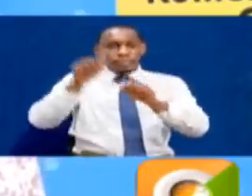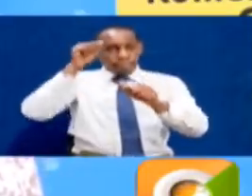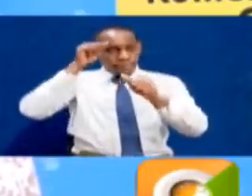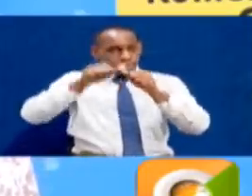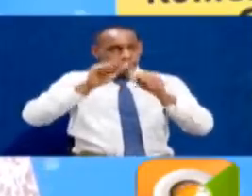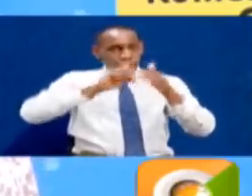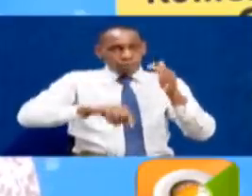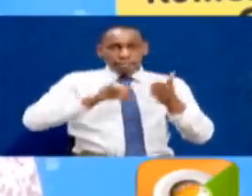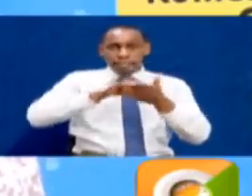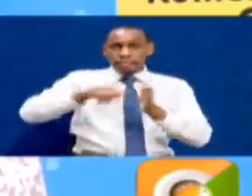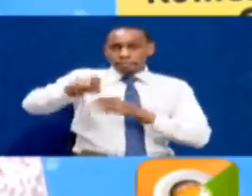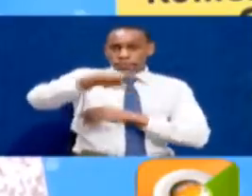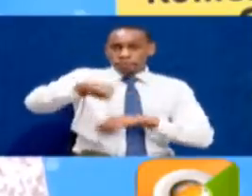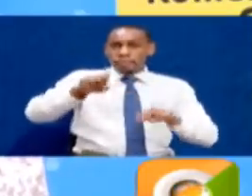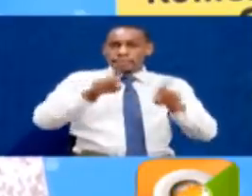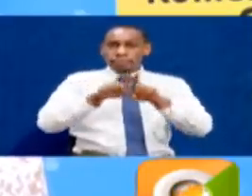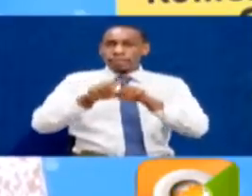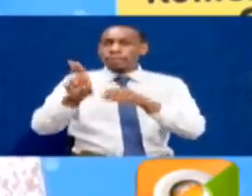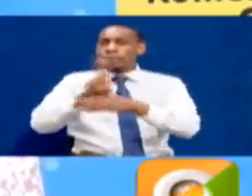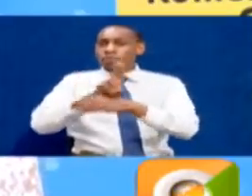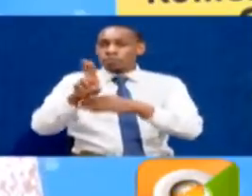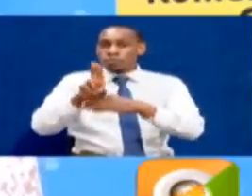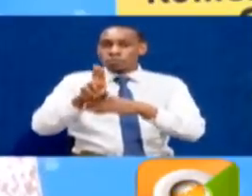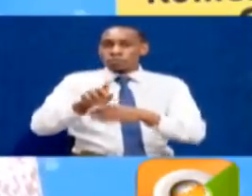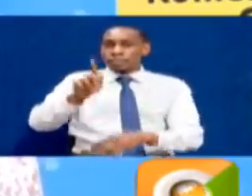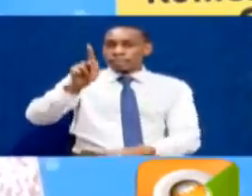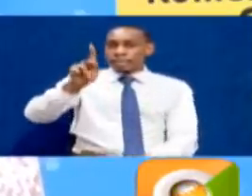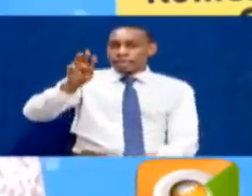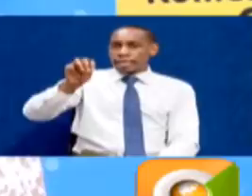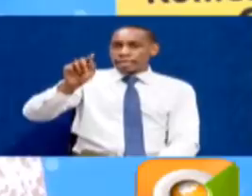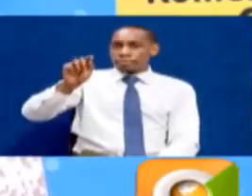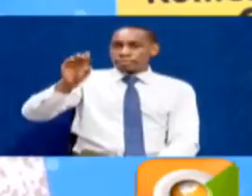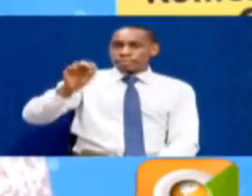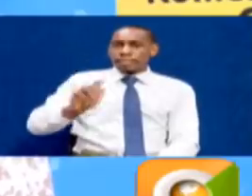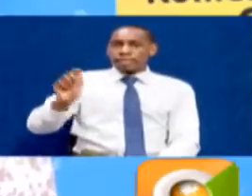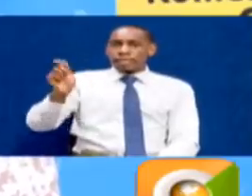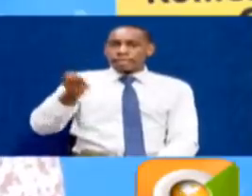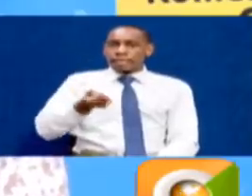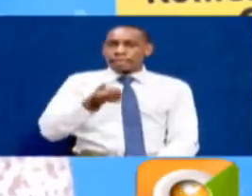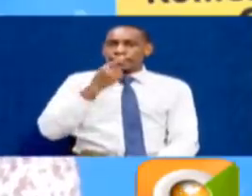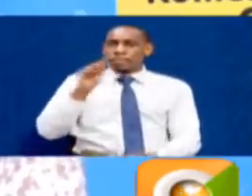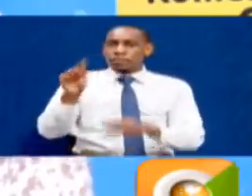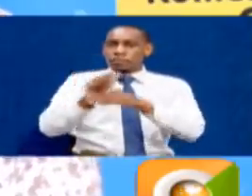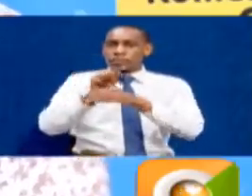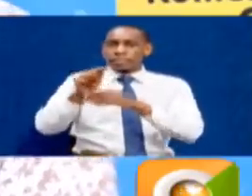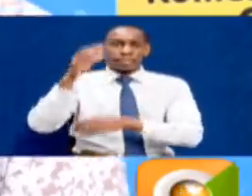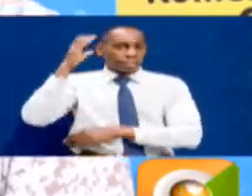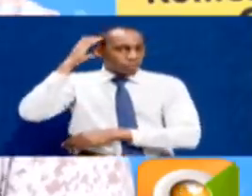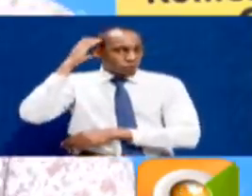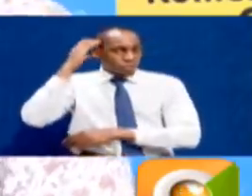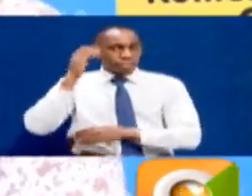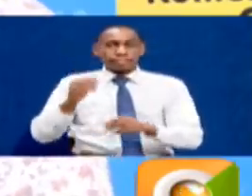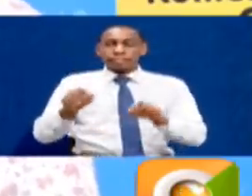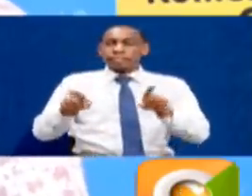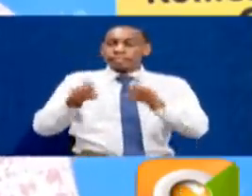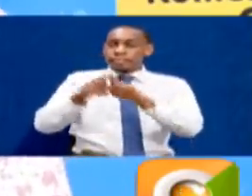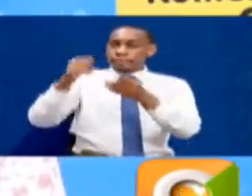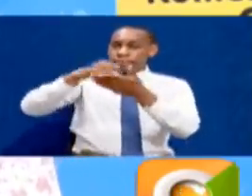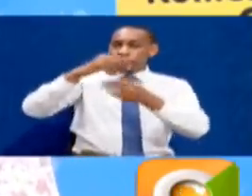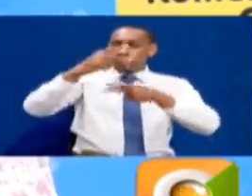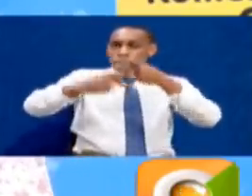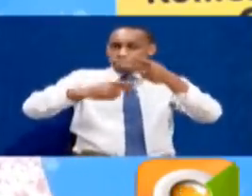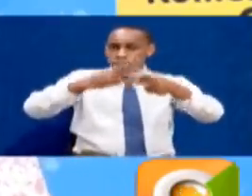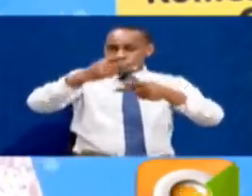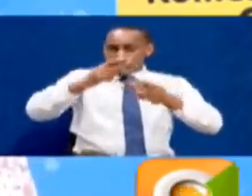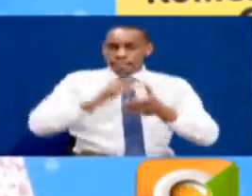forget that we are also going to use KMTC, Kenya Medical Training Colleges, as part of that process,